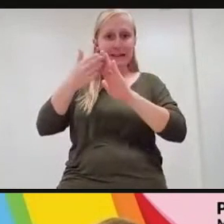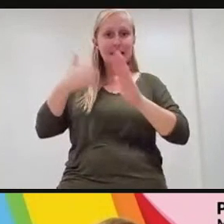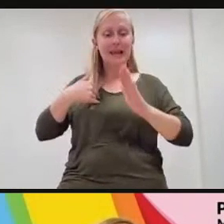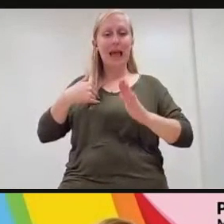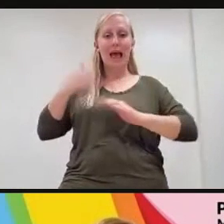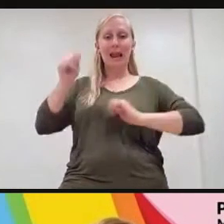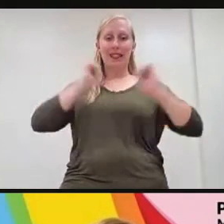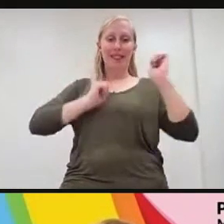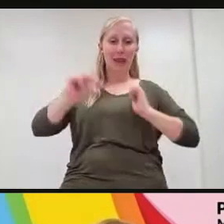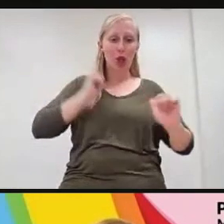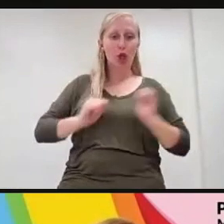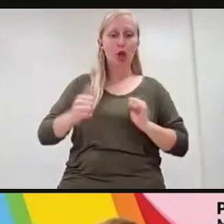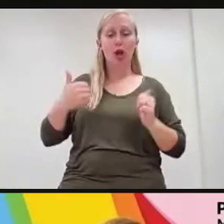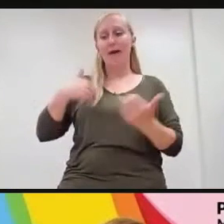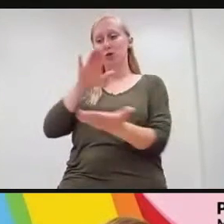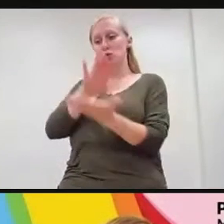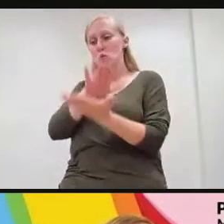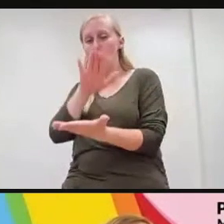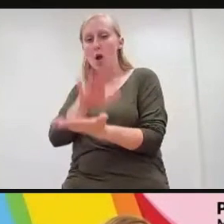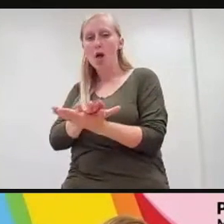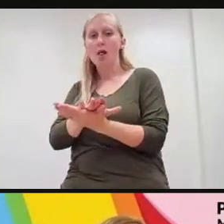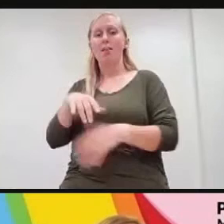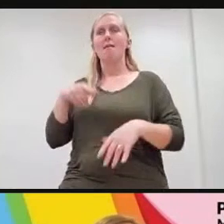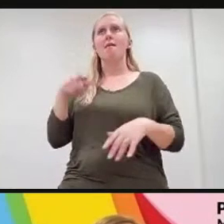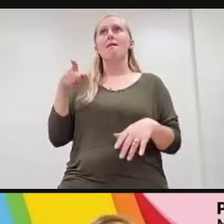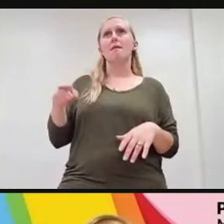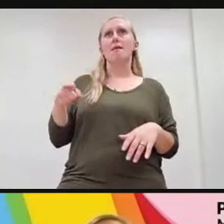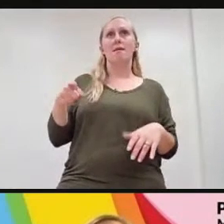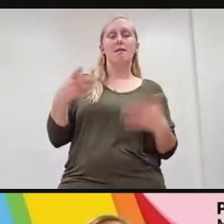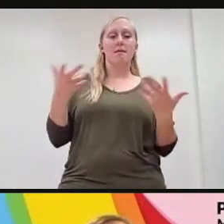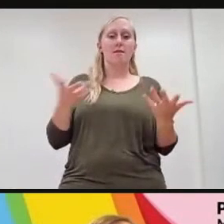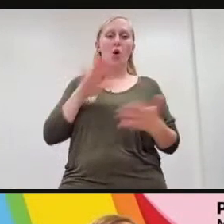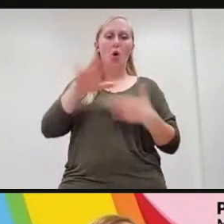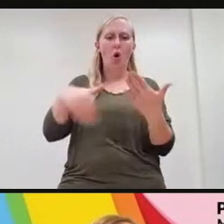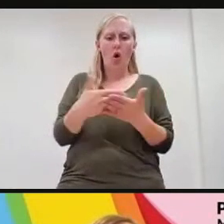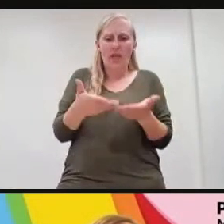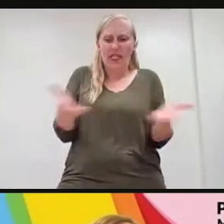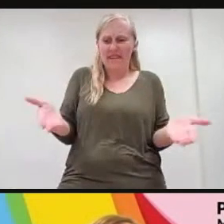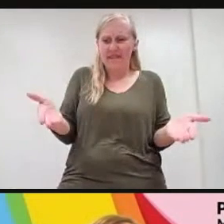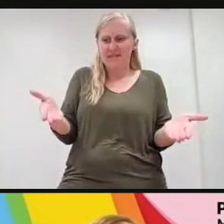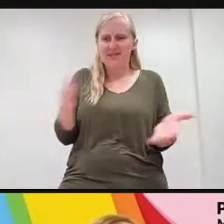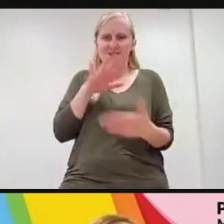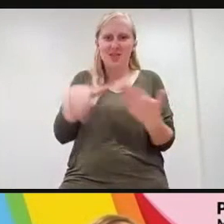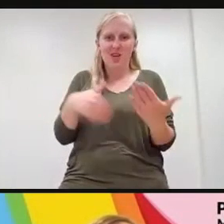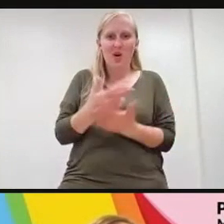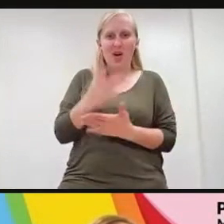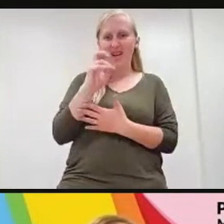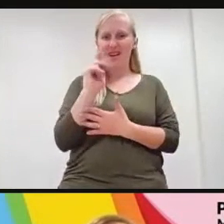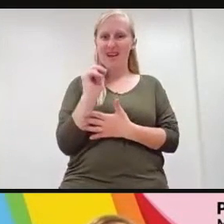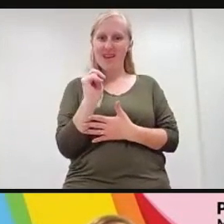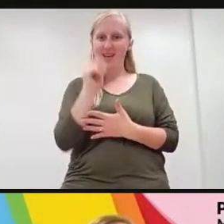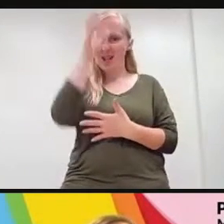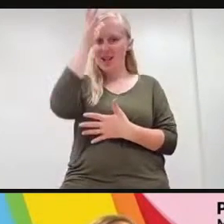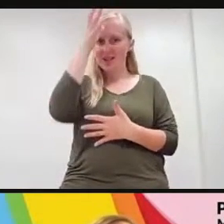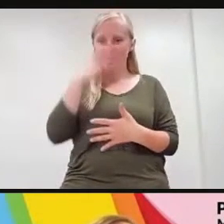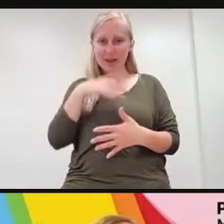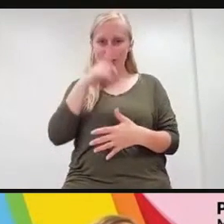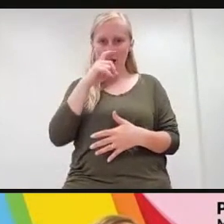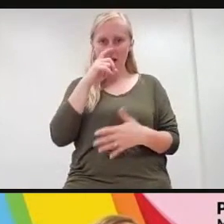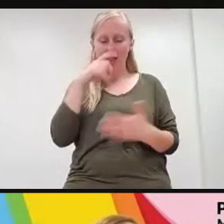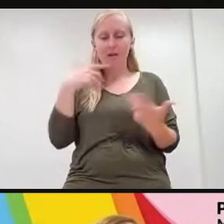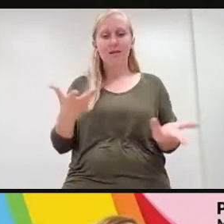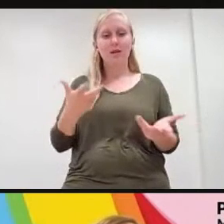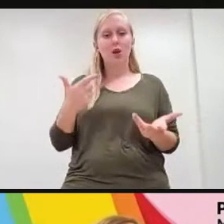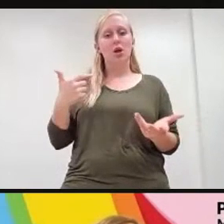theater and a school and just kind of all the things, had all the cans and stuff. So